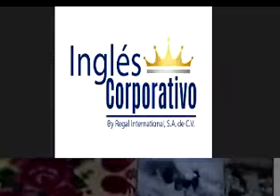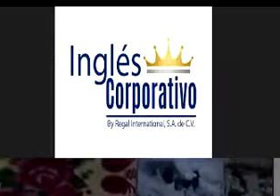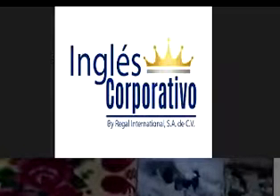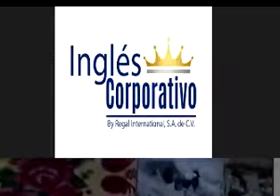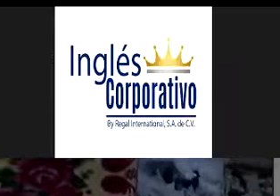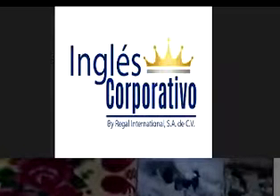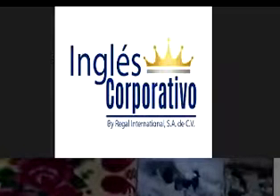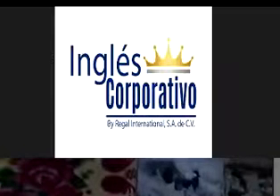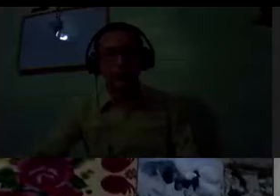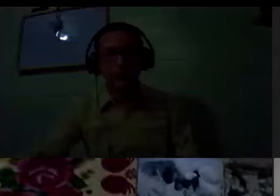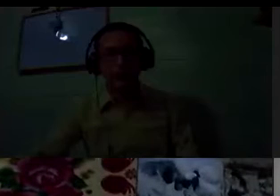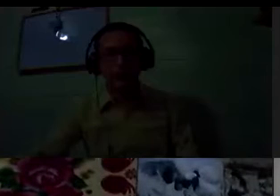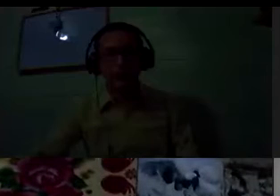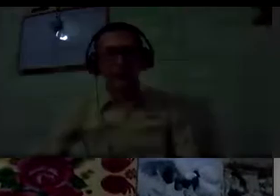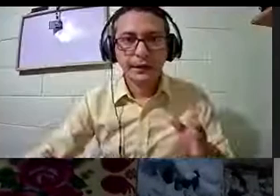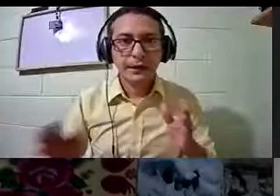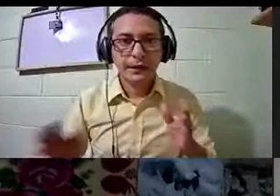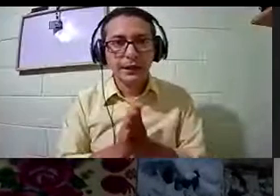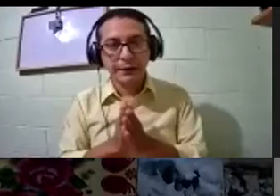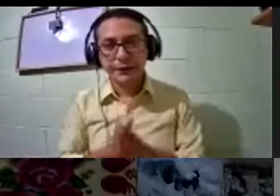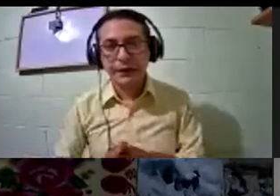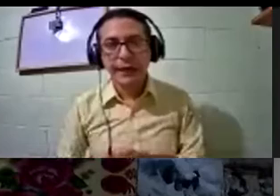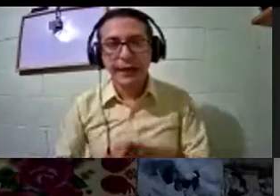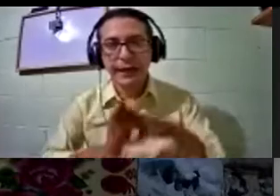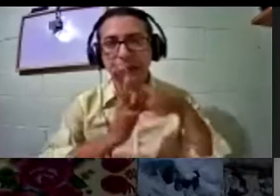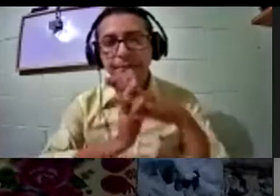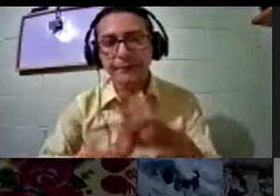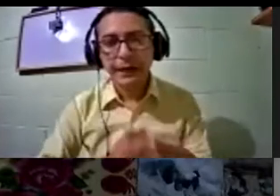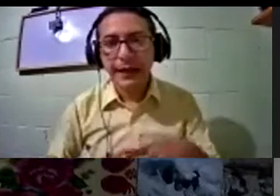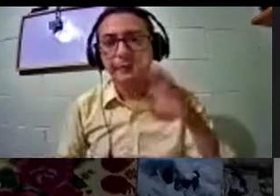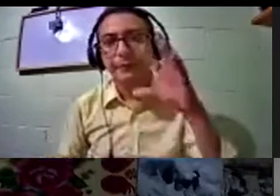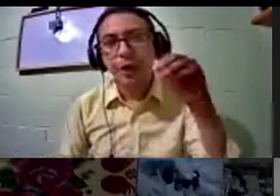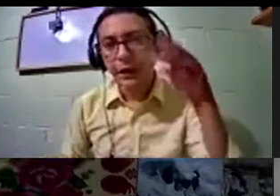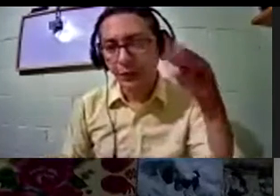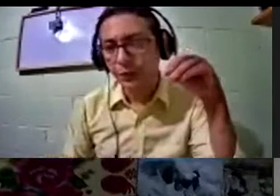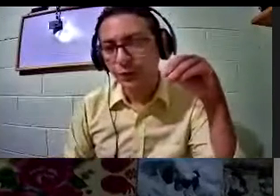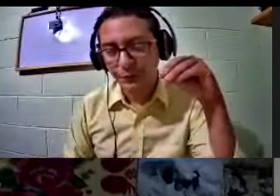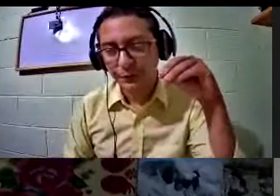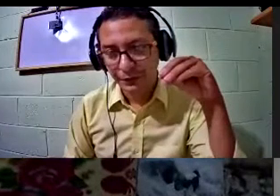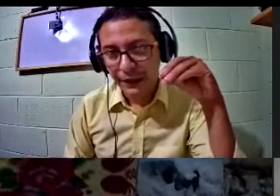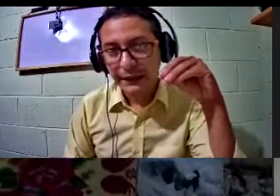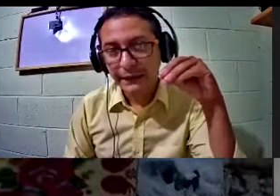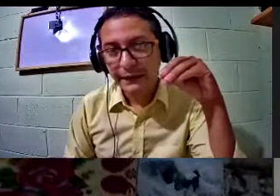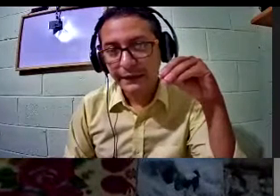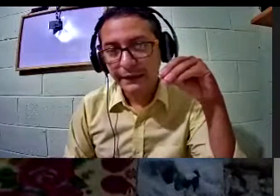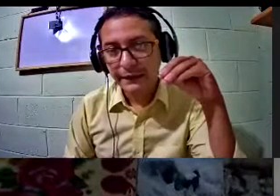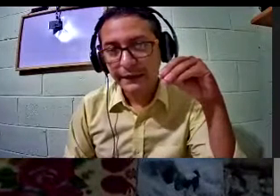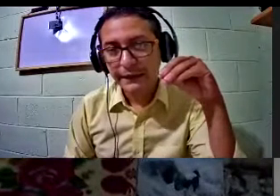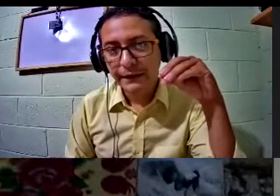saying, okay, look, if you see, I am talking to you, right?